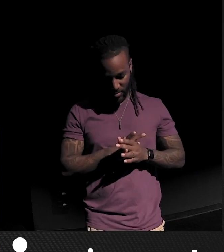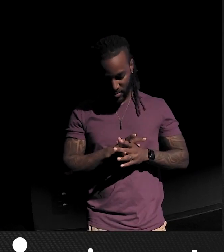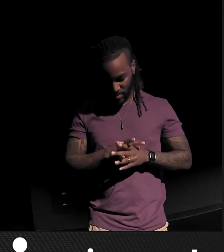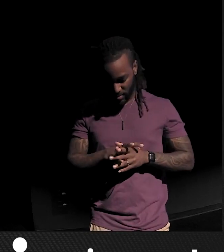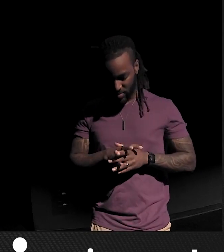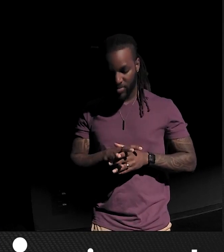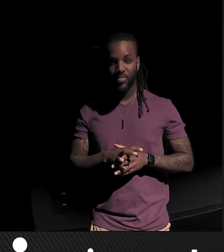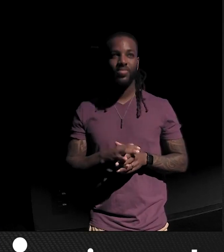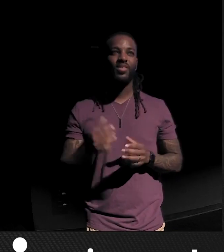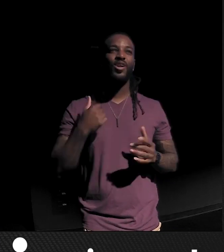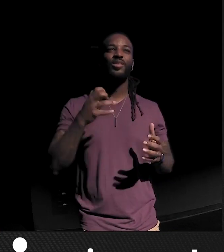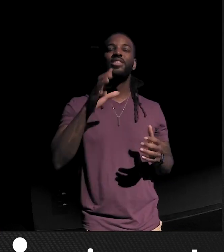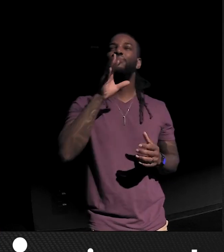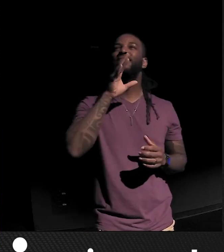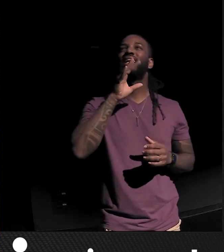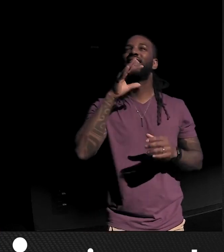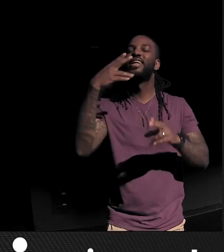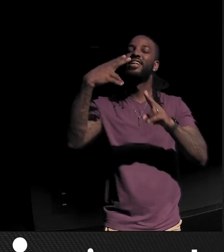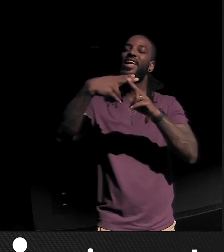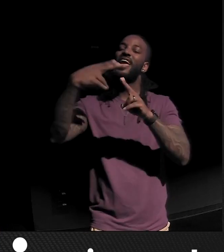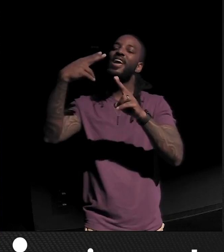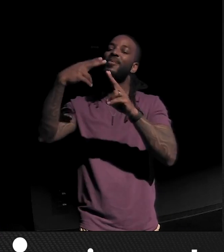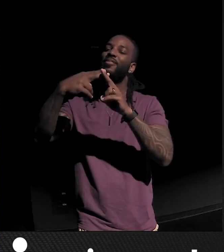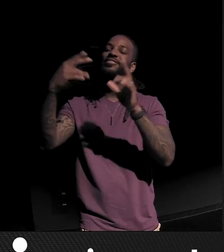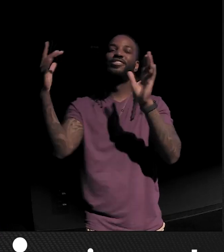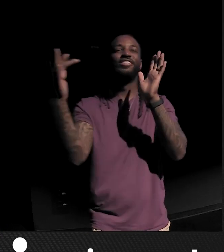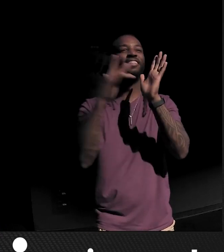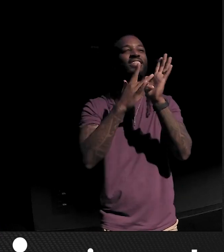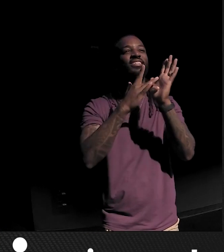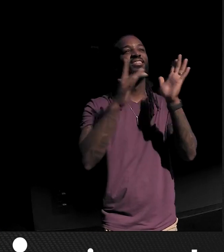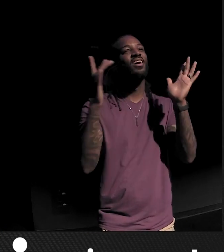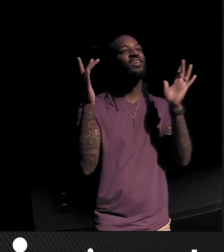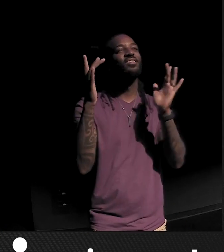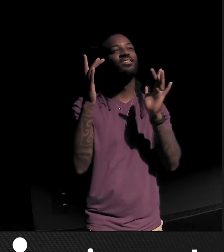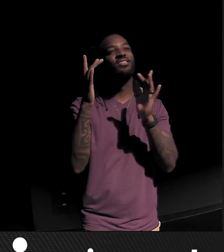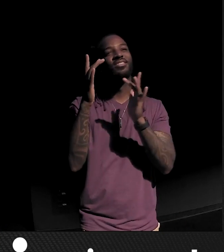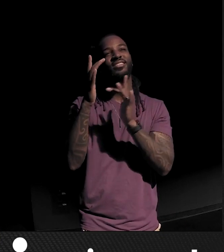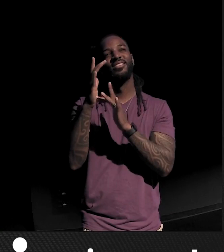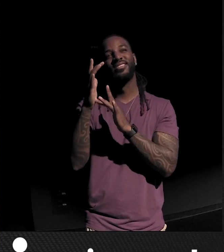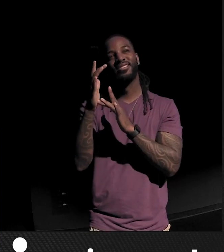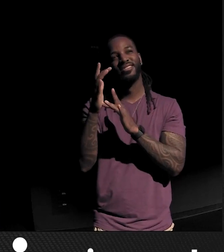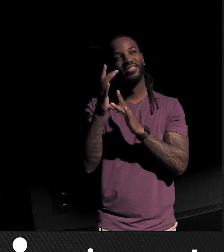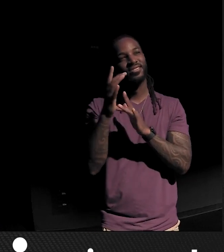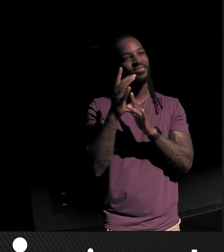I just want to speak the name of Jesus